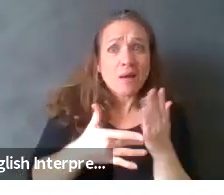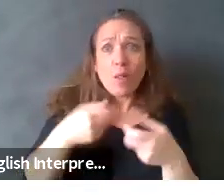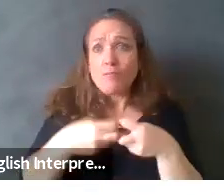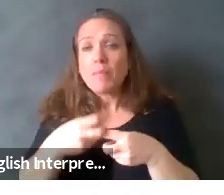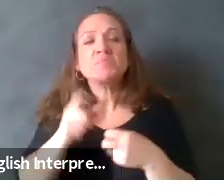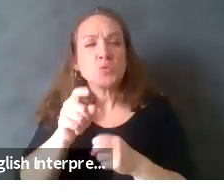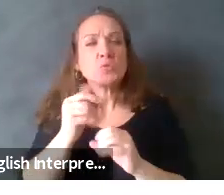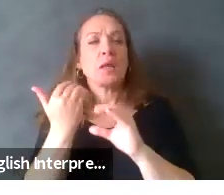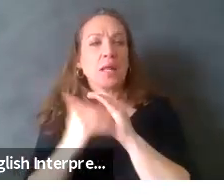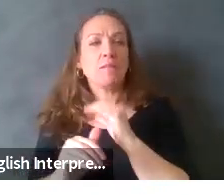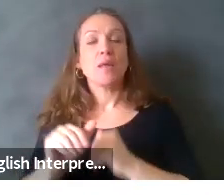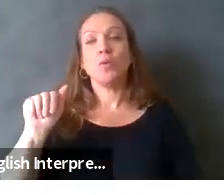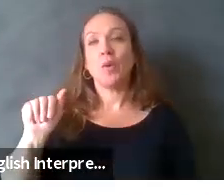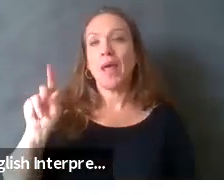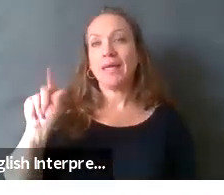to